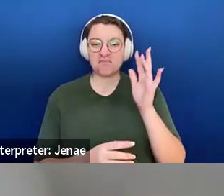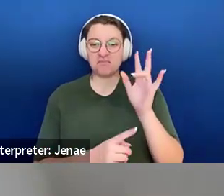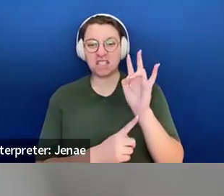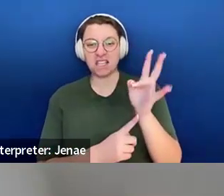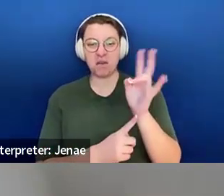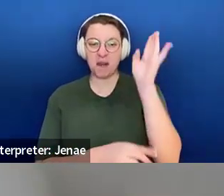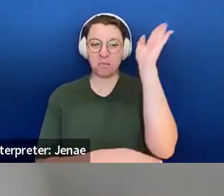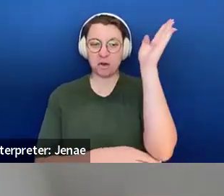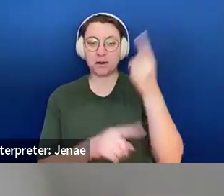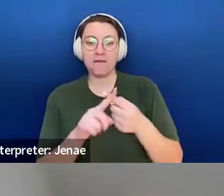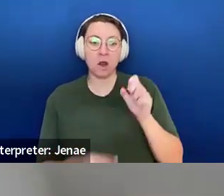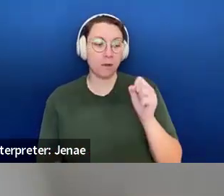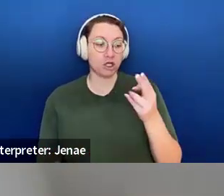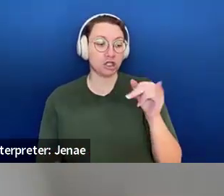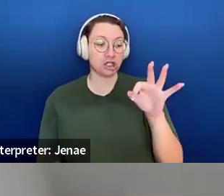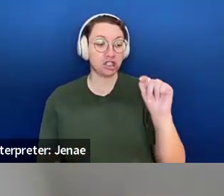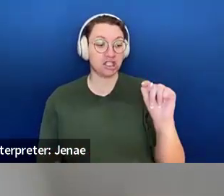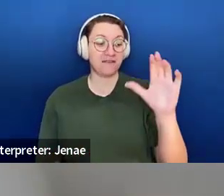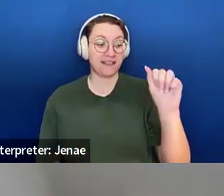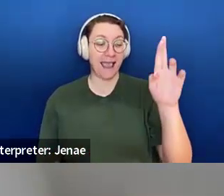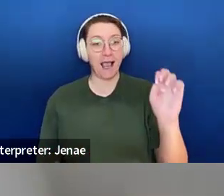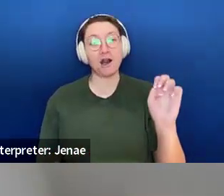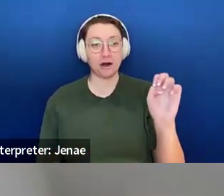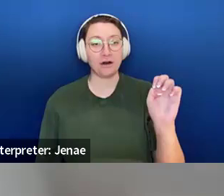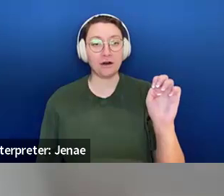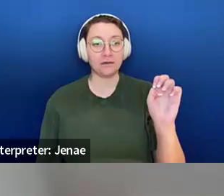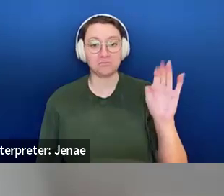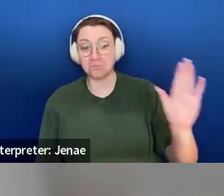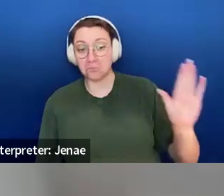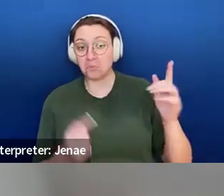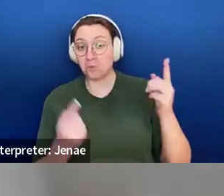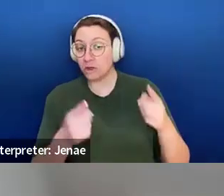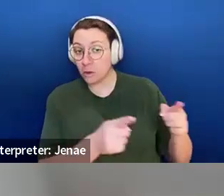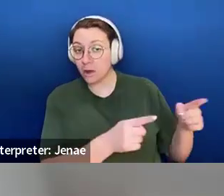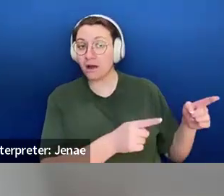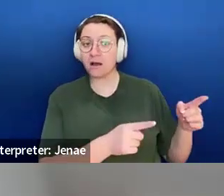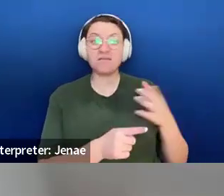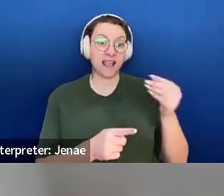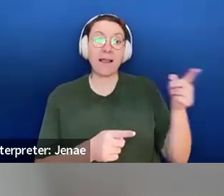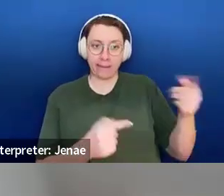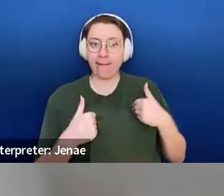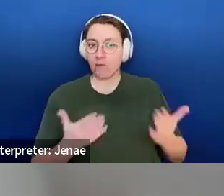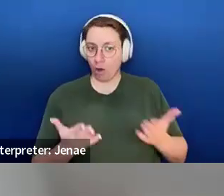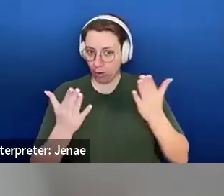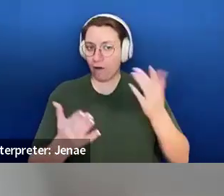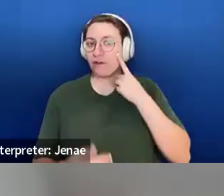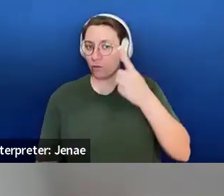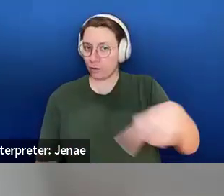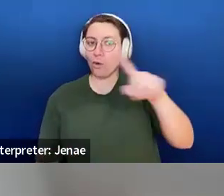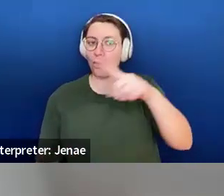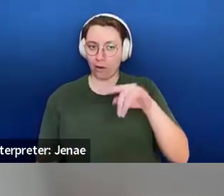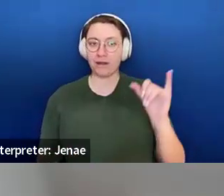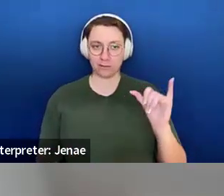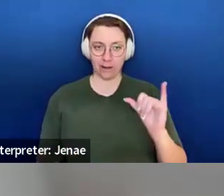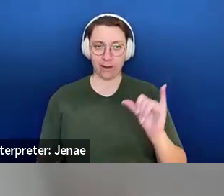from Shift Care, giving an update on what's going on with them, as well as an offer that they have for you as service providers as